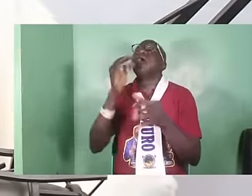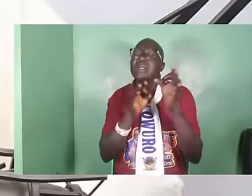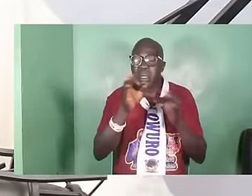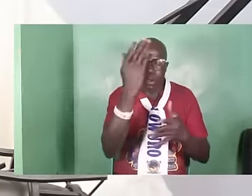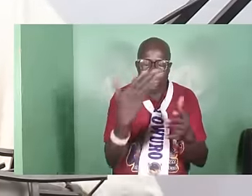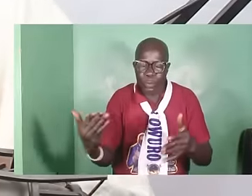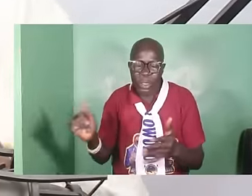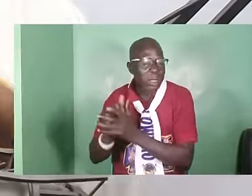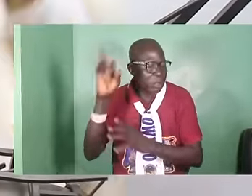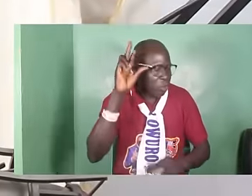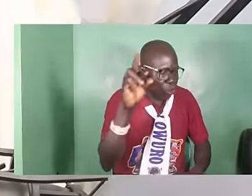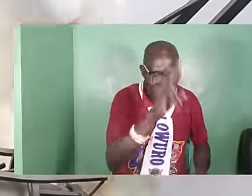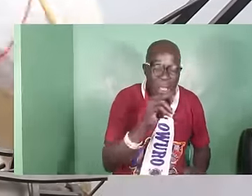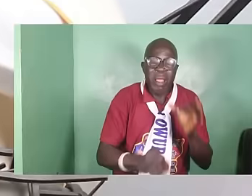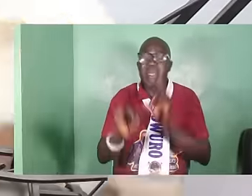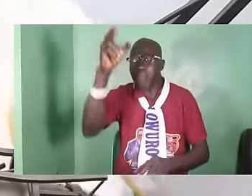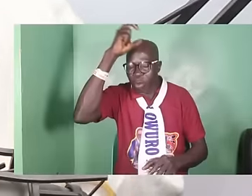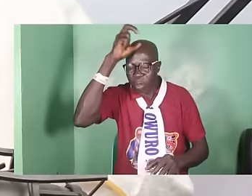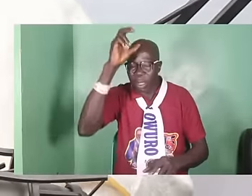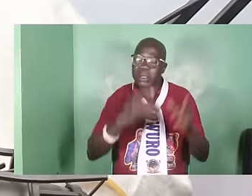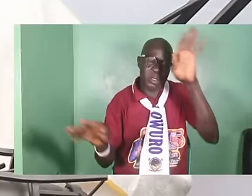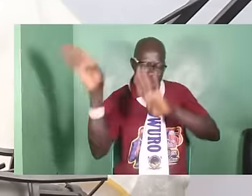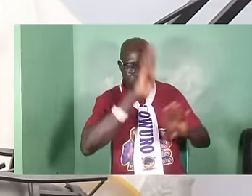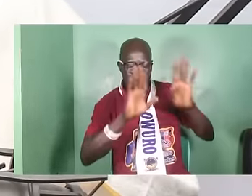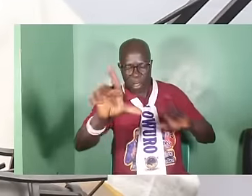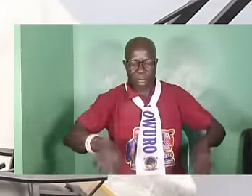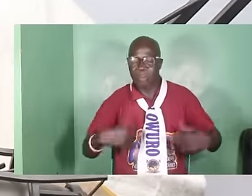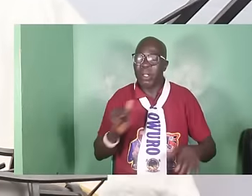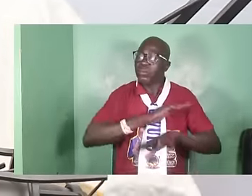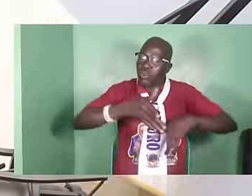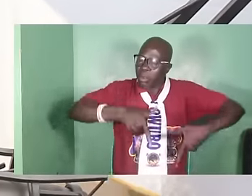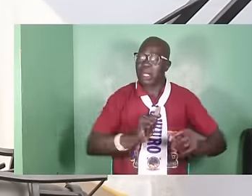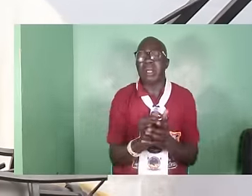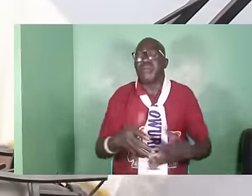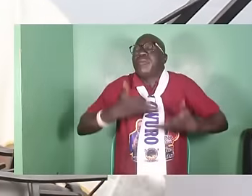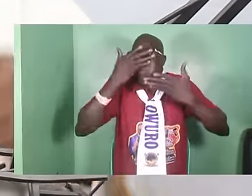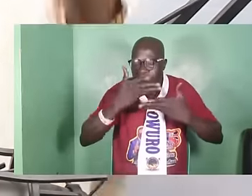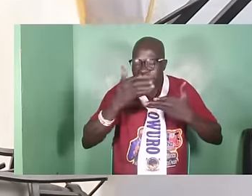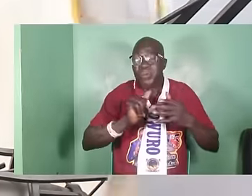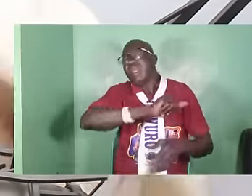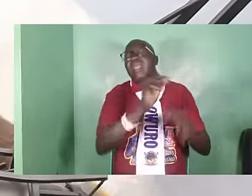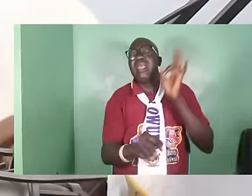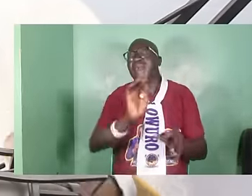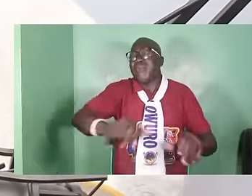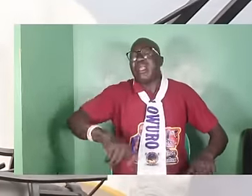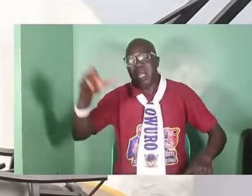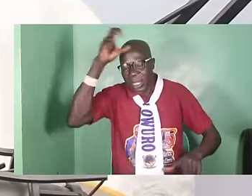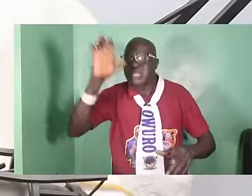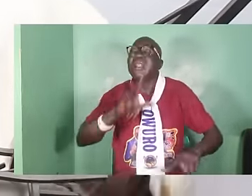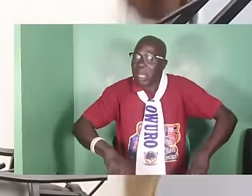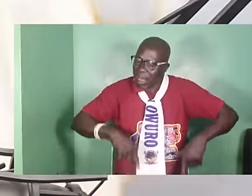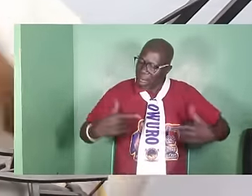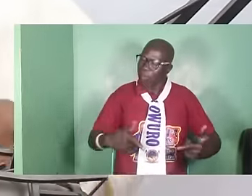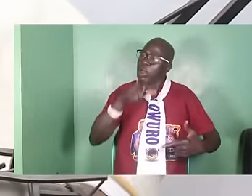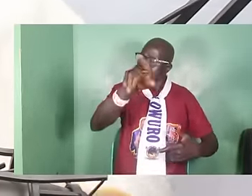yin bo mi sa ti o mera kan ba daye re lawo ti o je ko ori mu to mera e ba wa laye